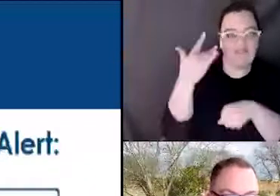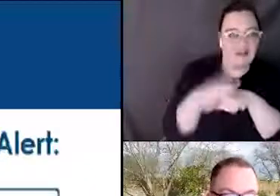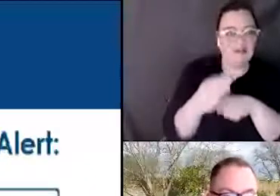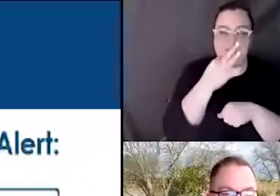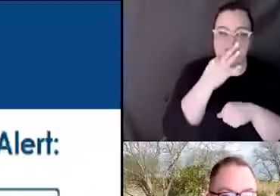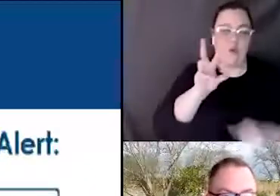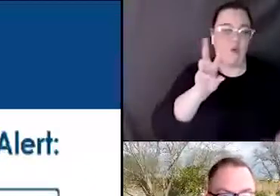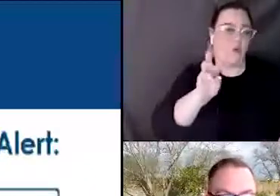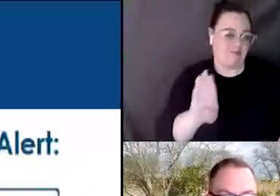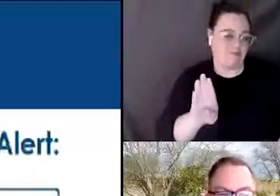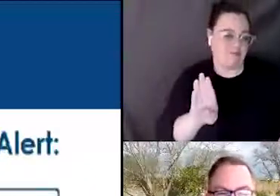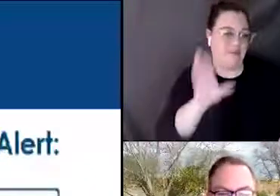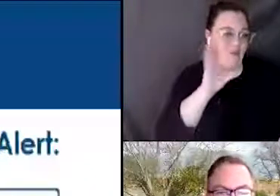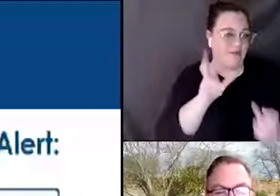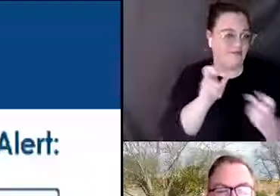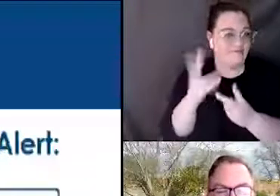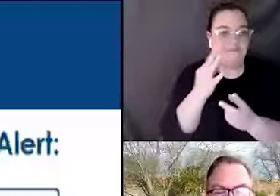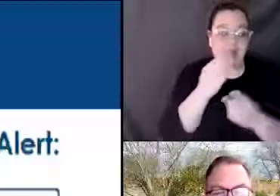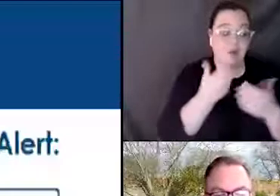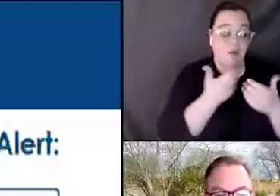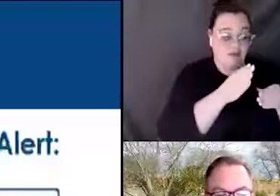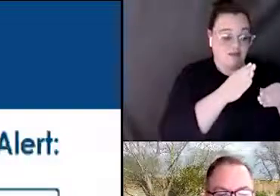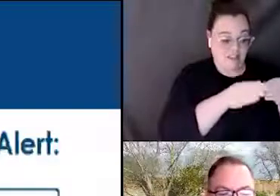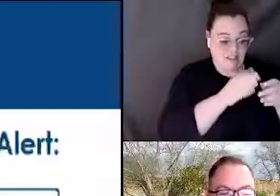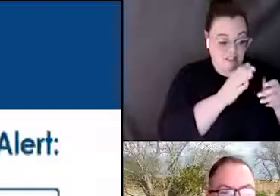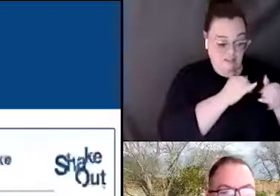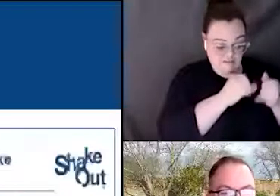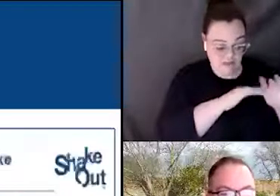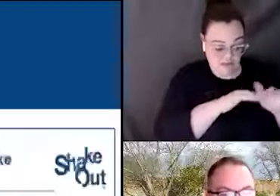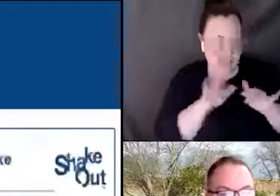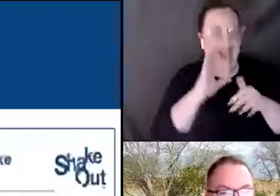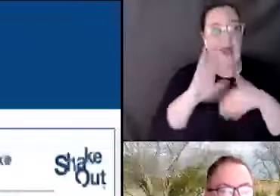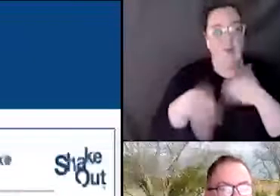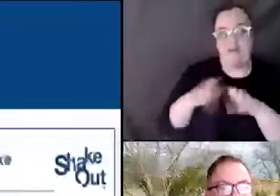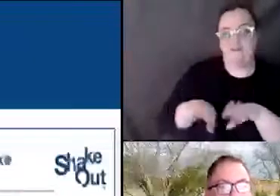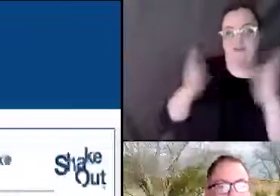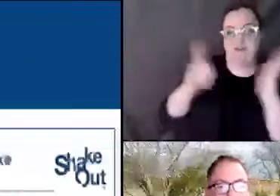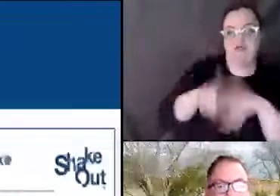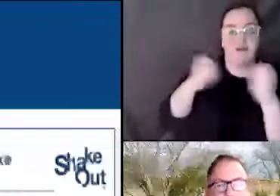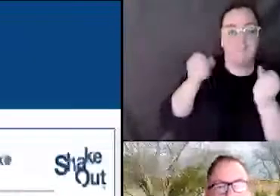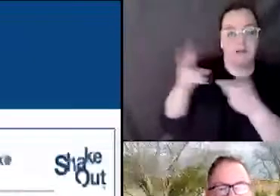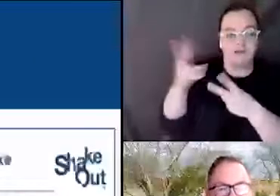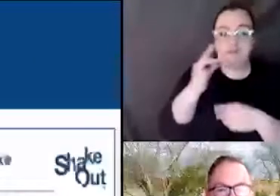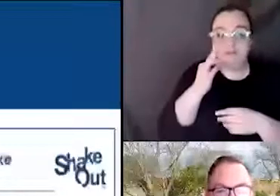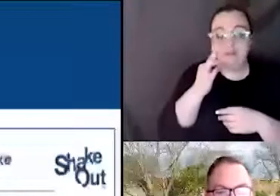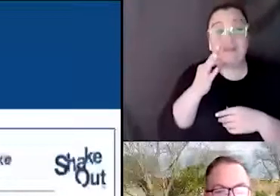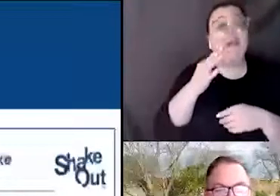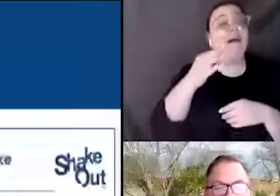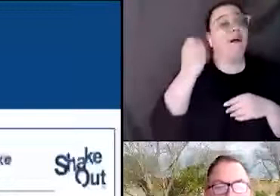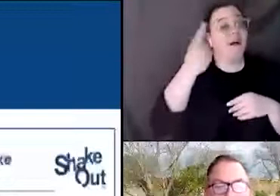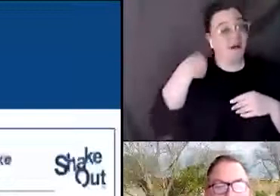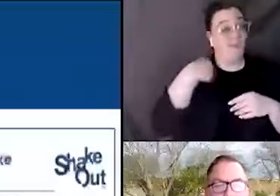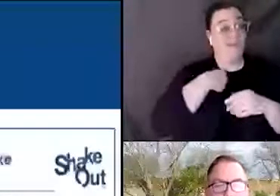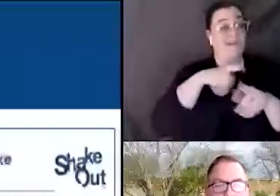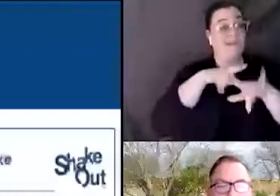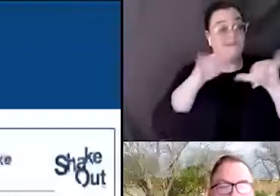earthquakecountry.org/accessibility. It's kind of finalized. We need to start posting everything. In addition, we're updating many of our materials in that same way.